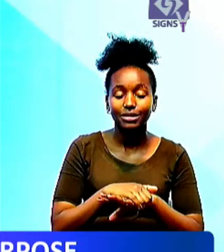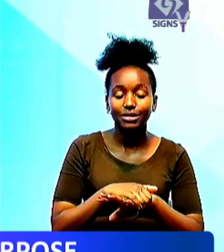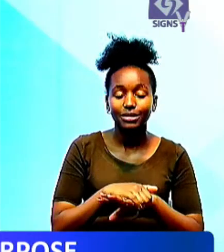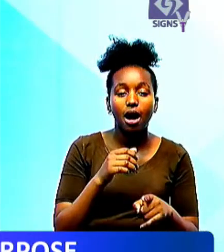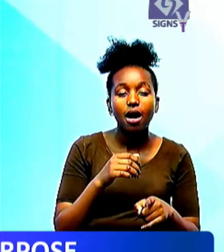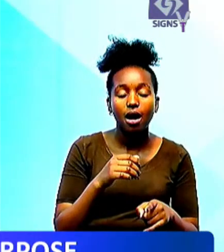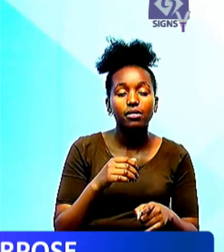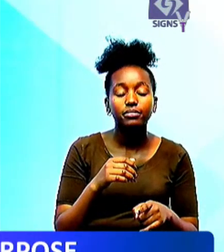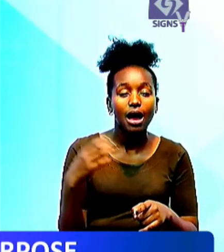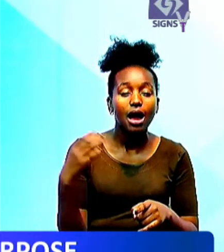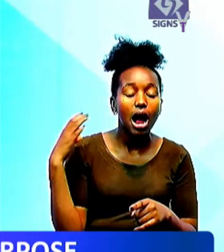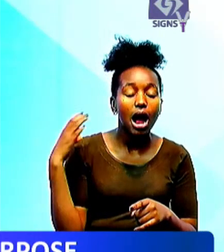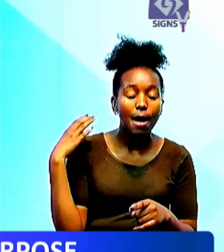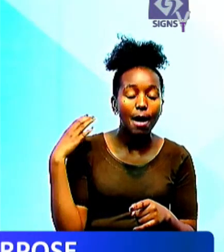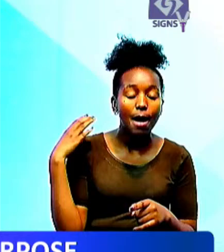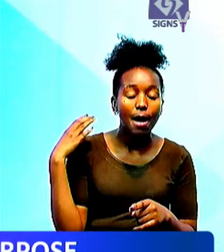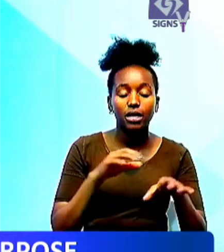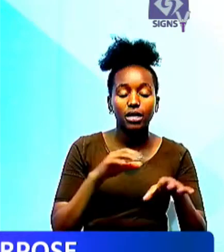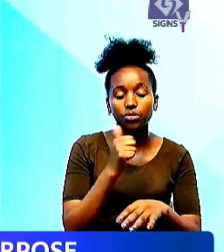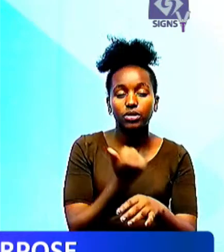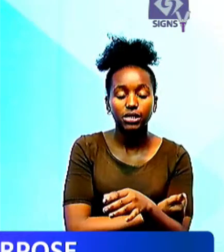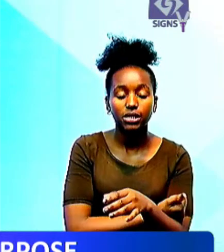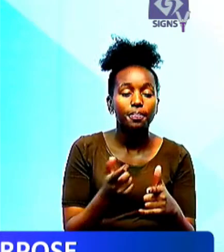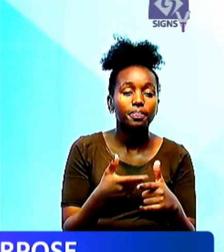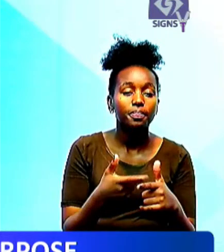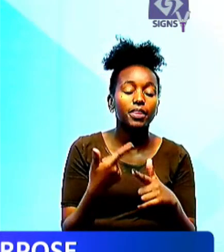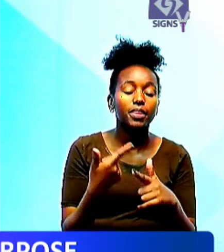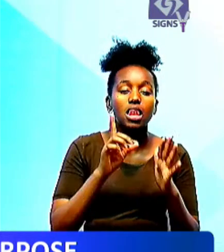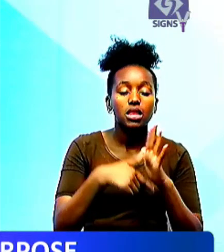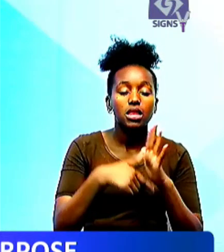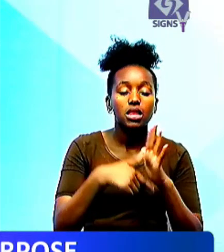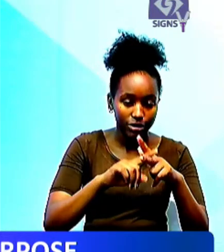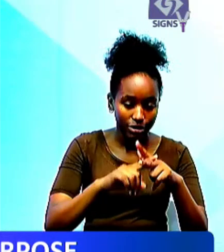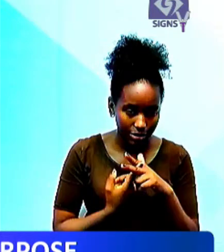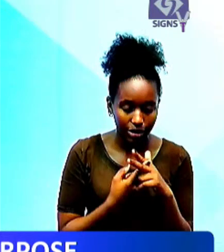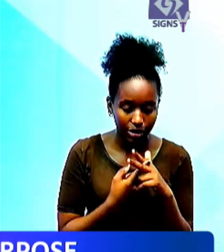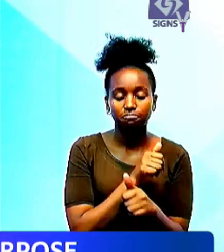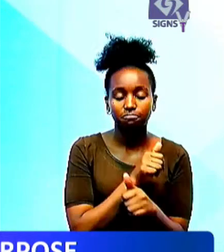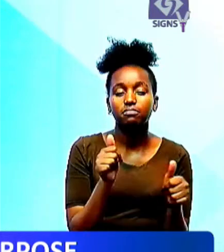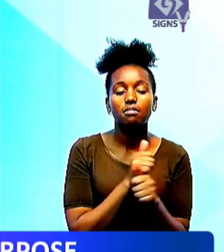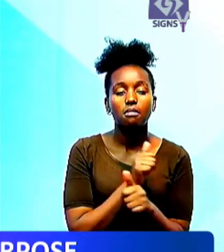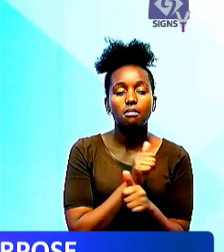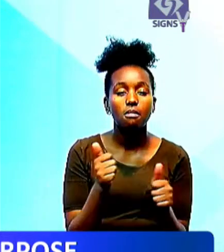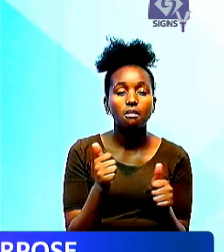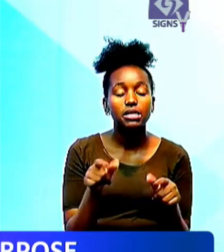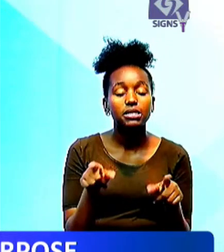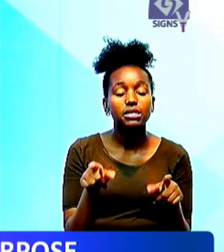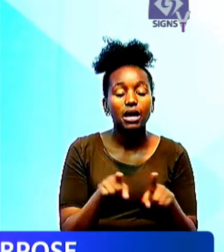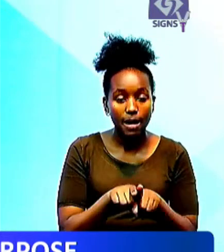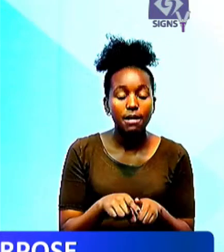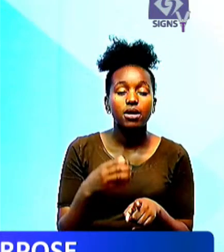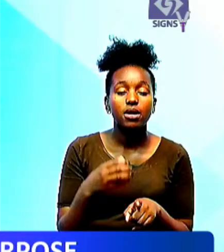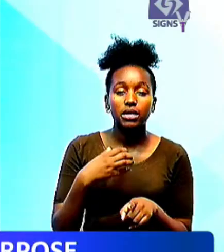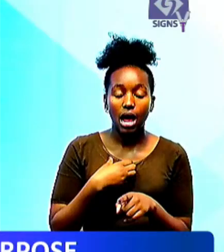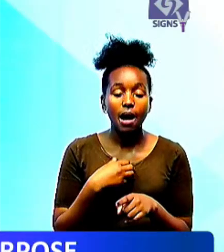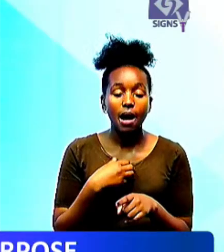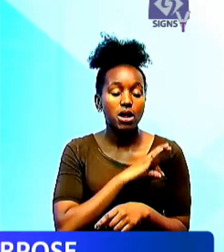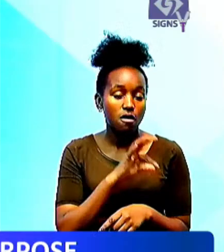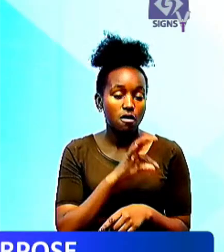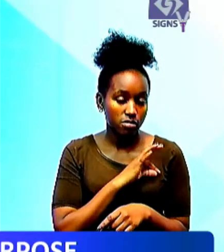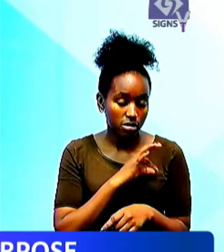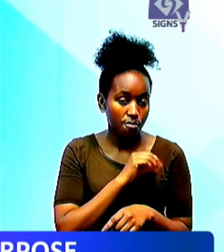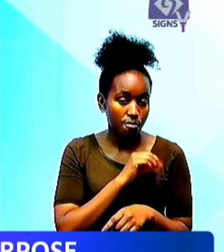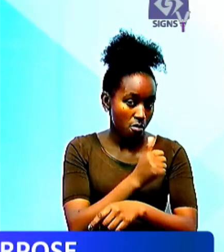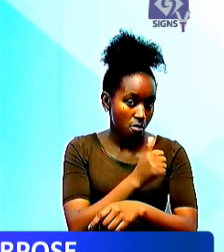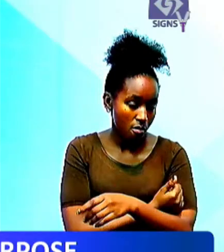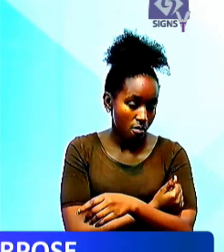a fund manager. So since 2013 is when we got the license with the Capital Market Authority and Retirement Benefit Authority. We offer pension services.